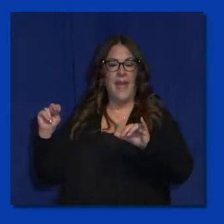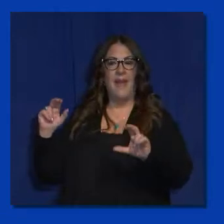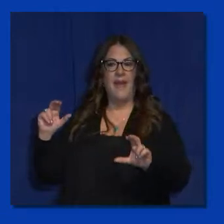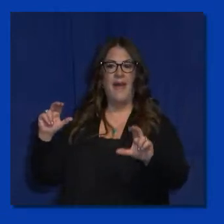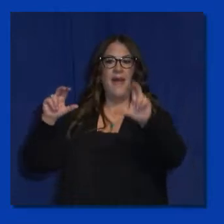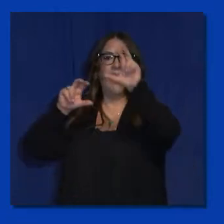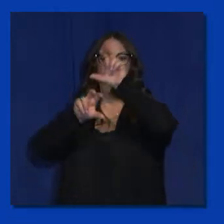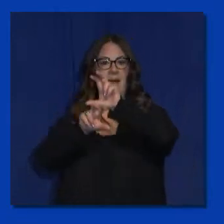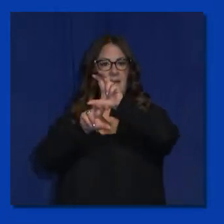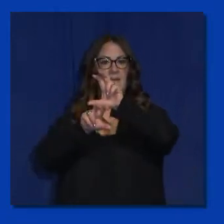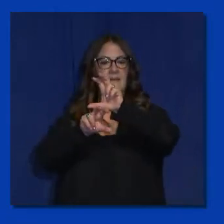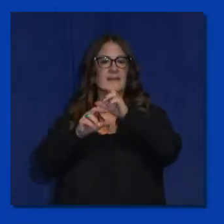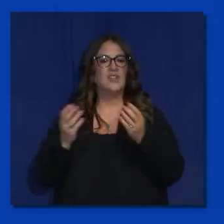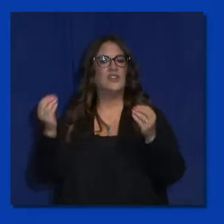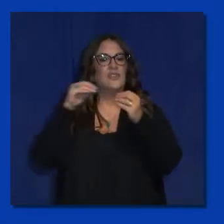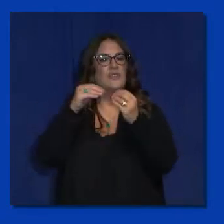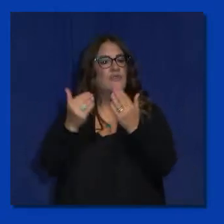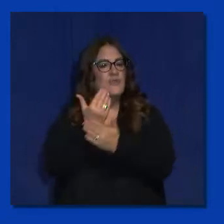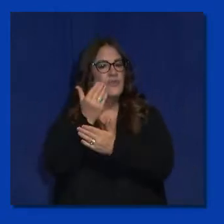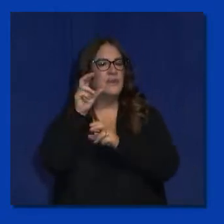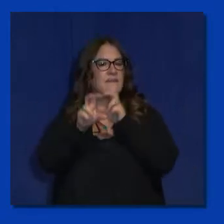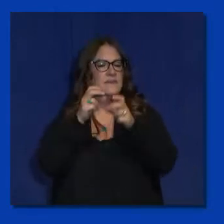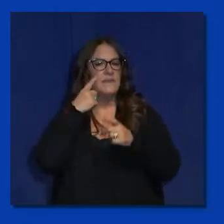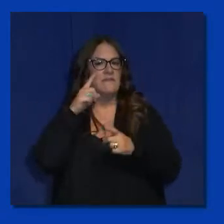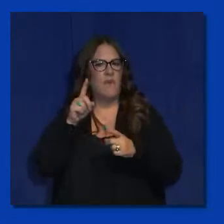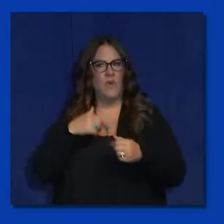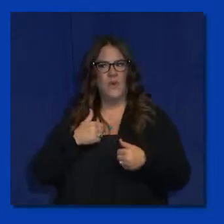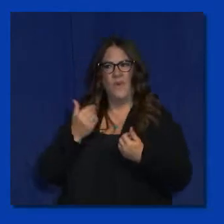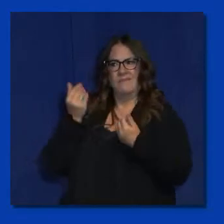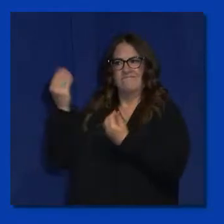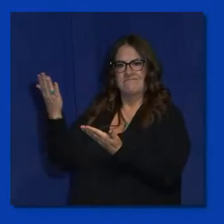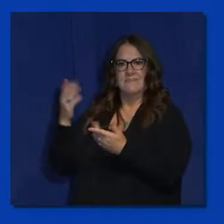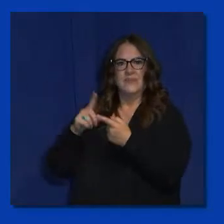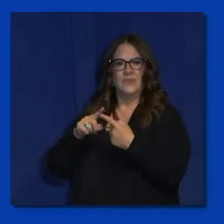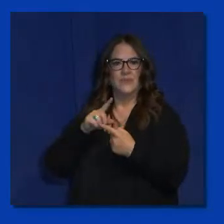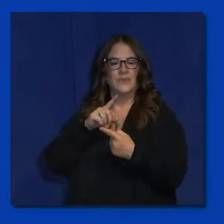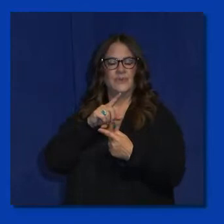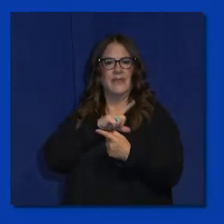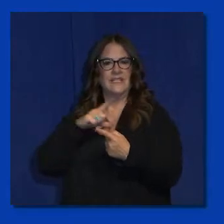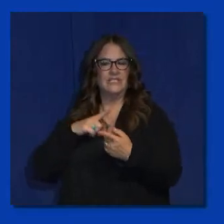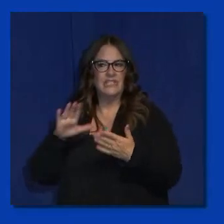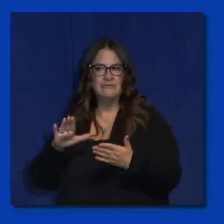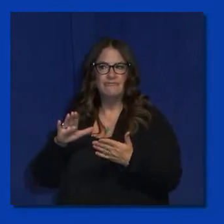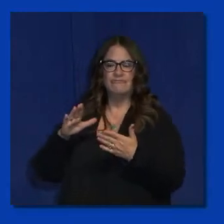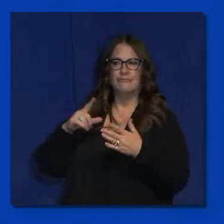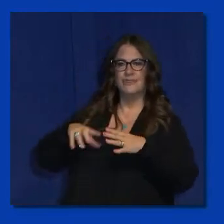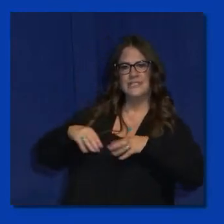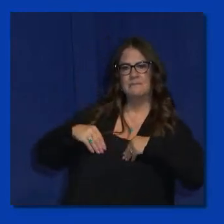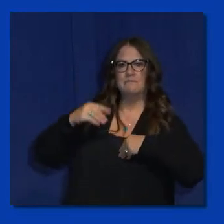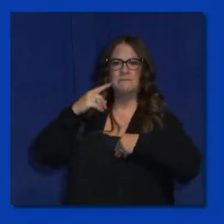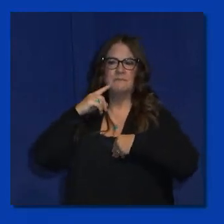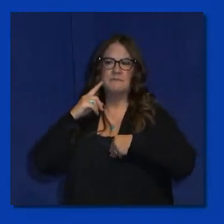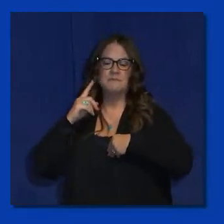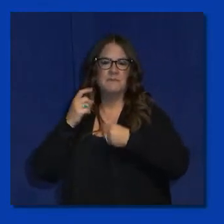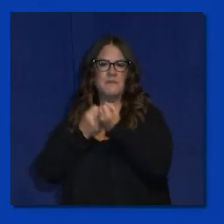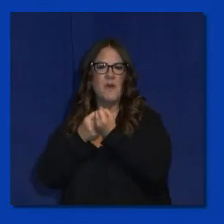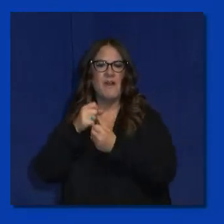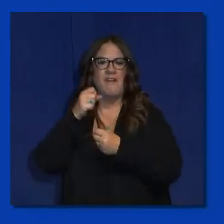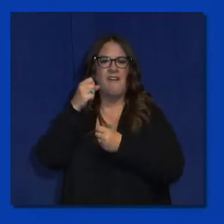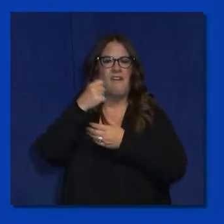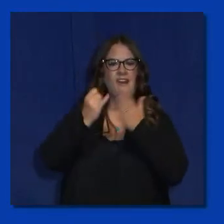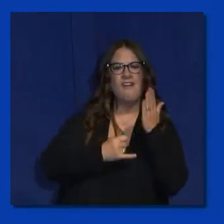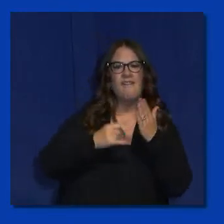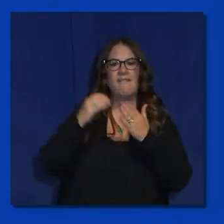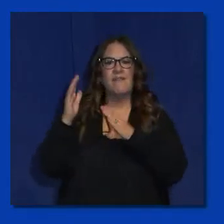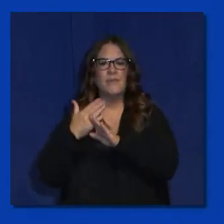of new investments we're proposing for the legislature in arts and music. We also are mindful that we need to do more in terms of